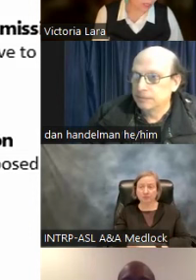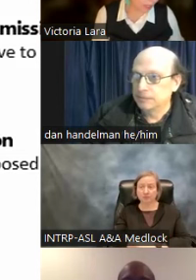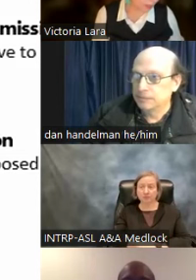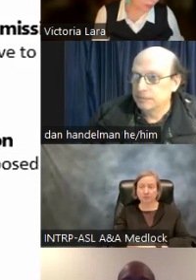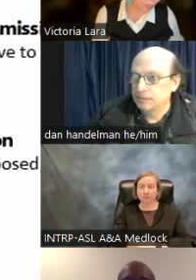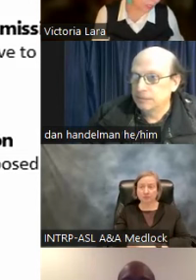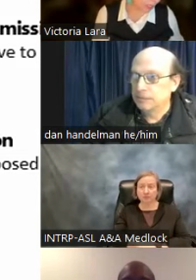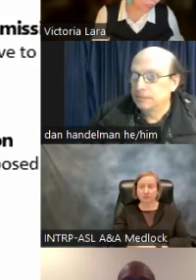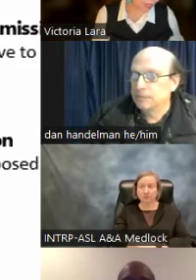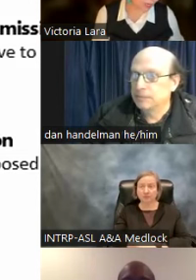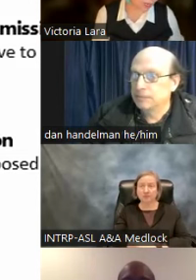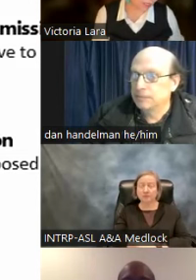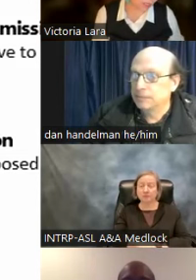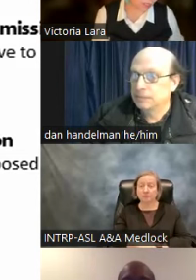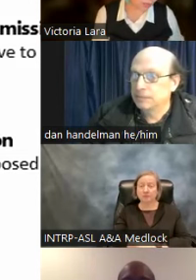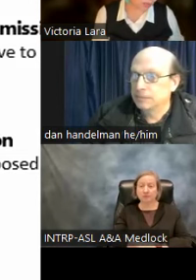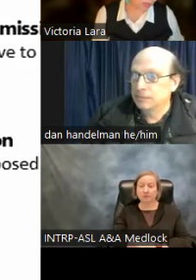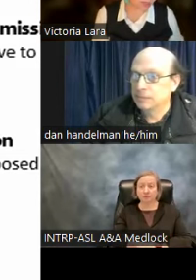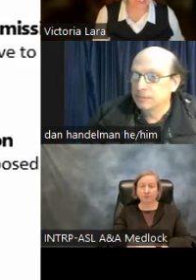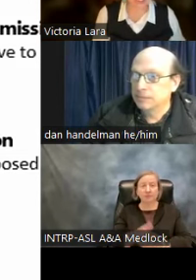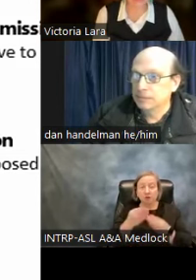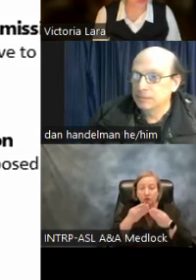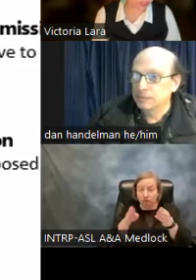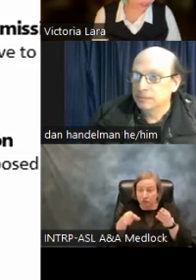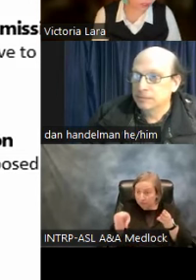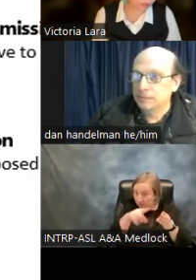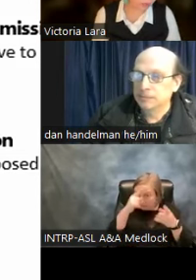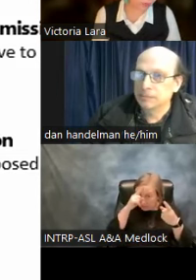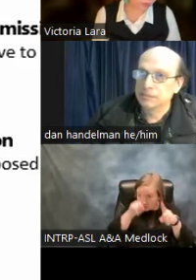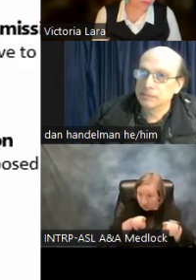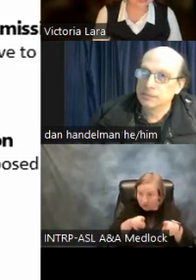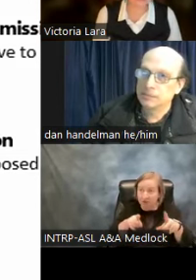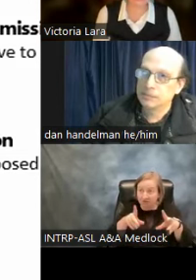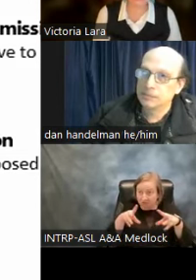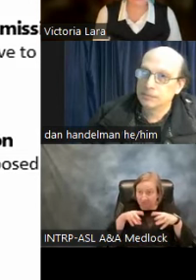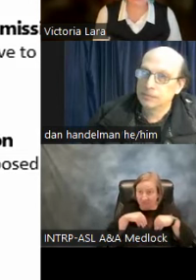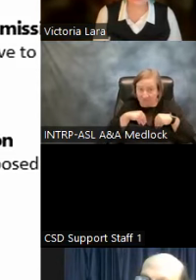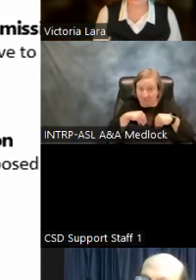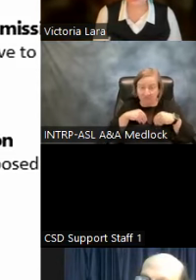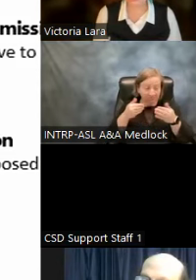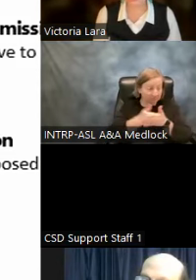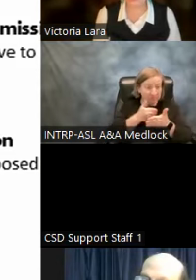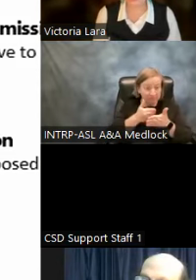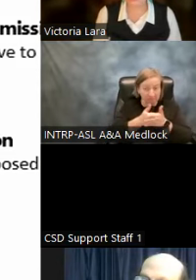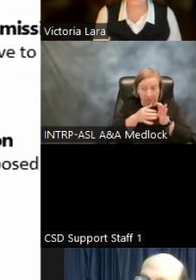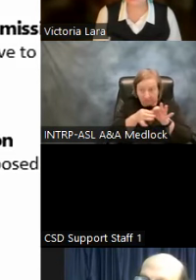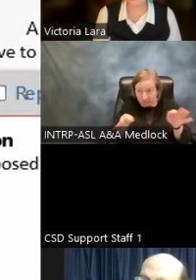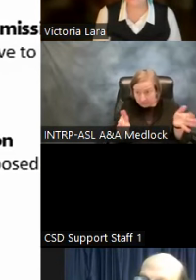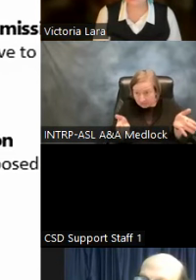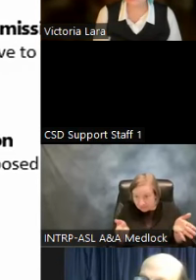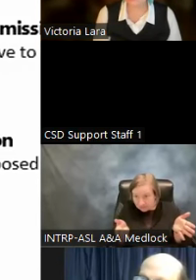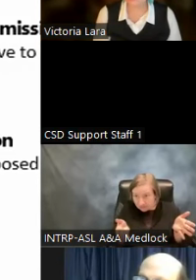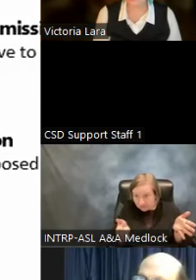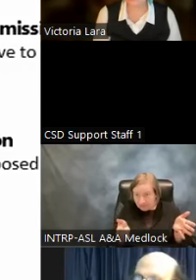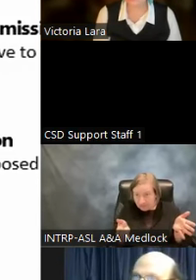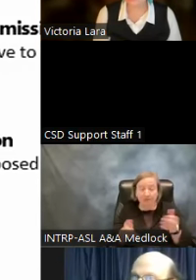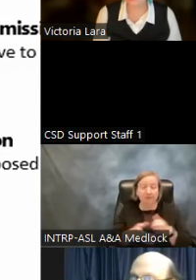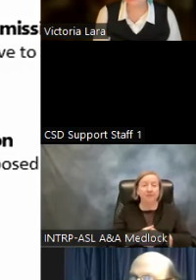Okay, is there a general agreement to change it for what it was as the proposed changes from before?